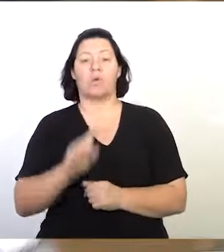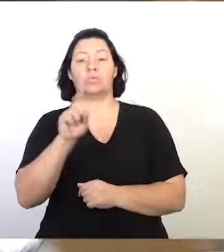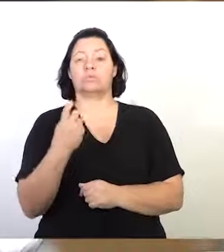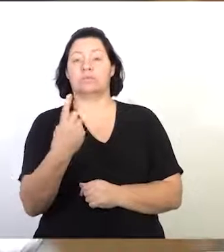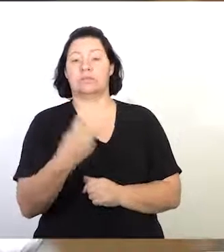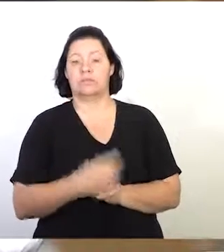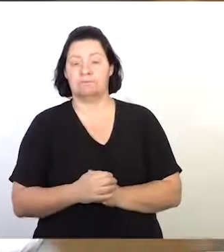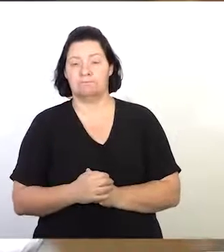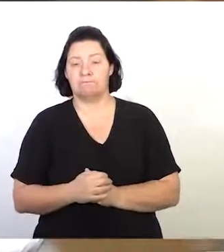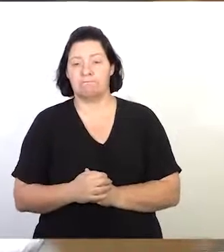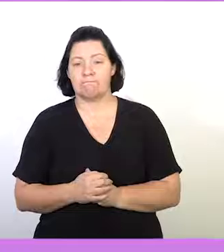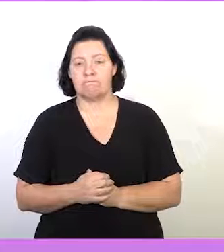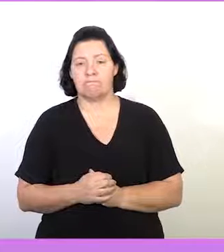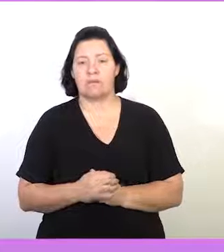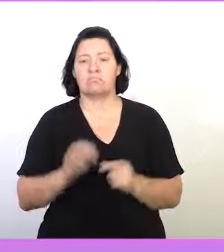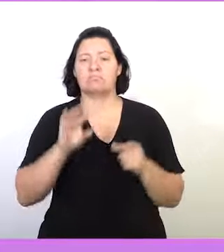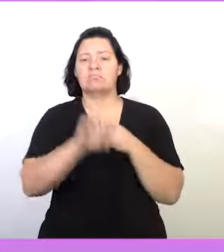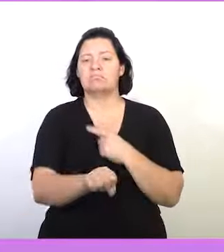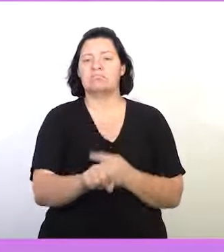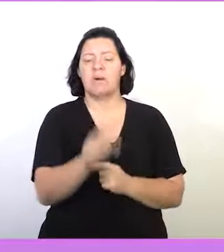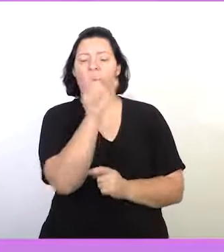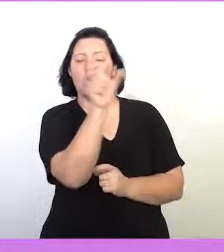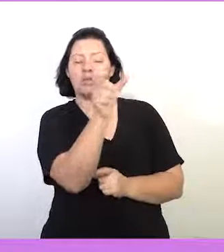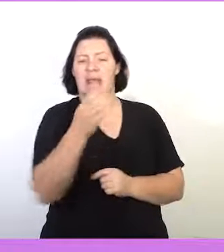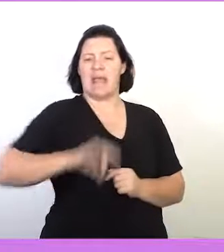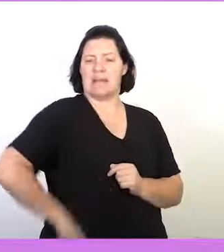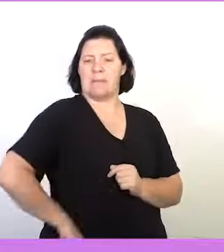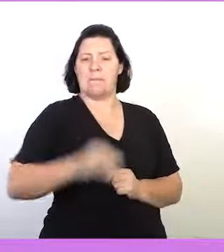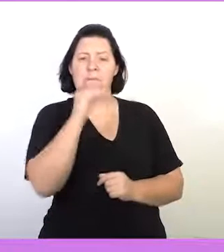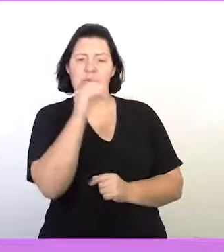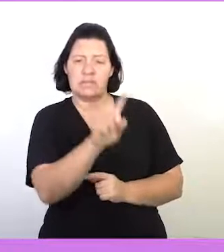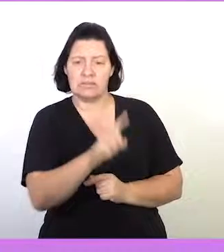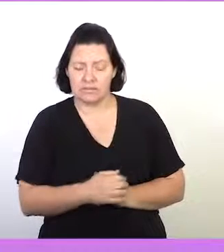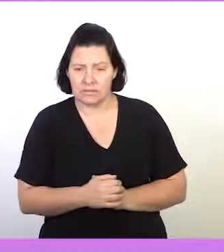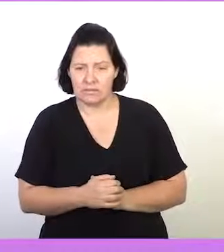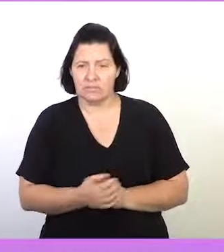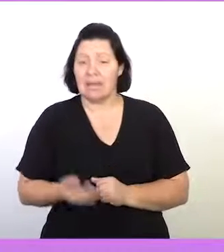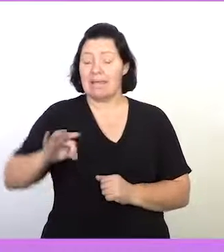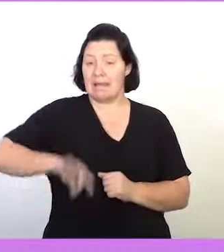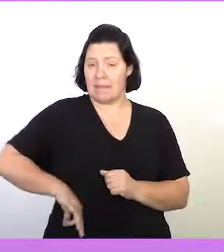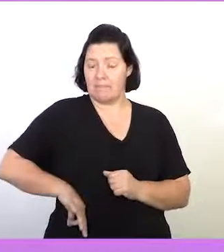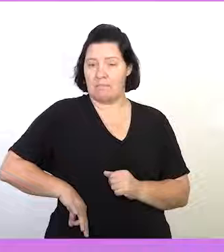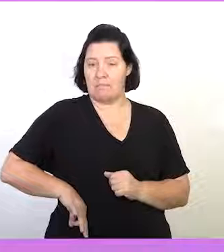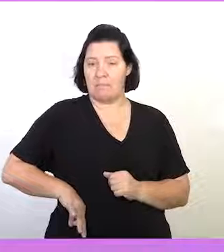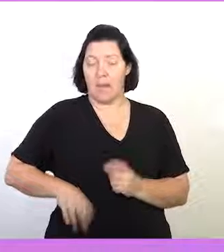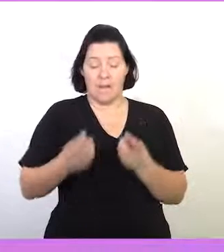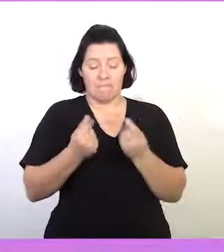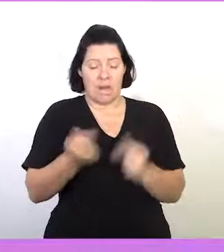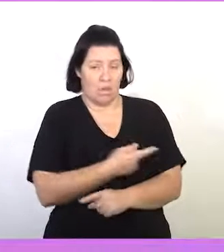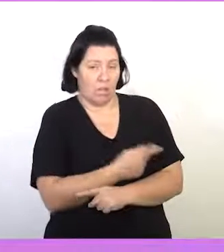number 1, define the term income. So income is all